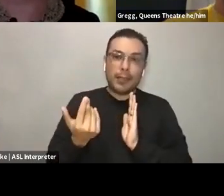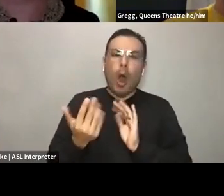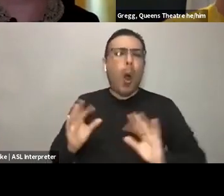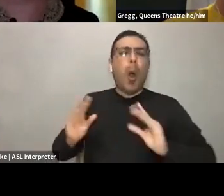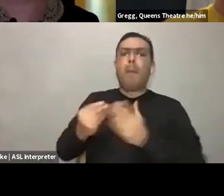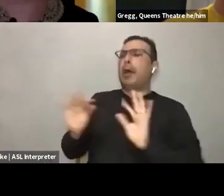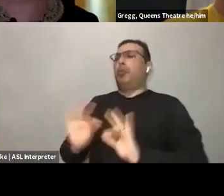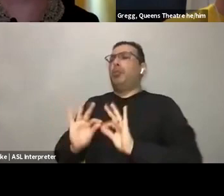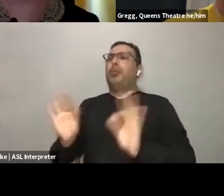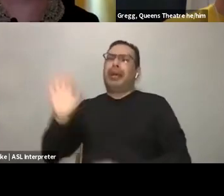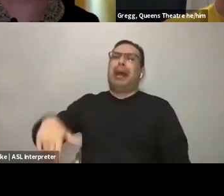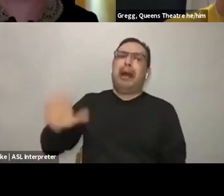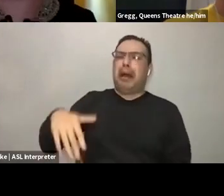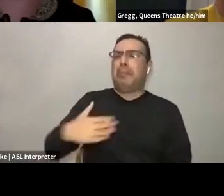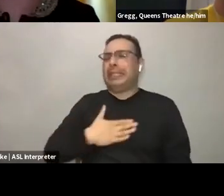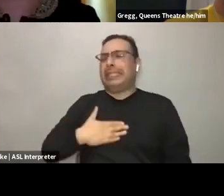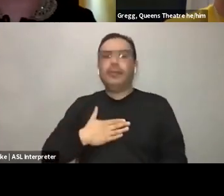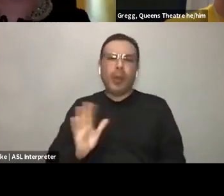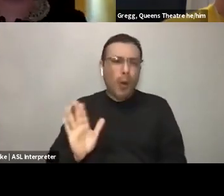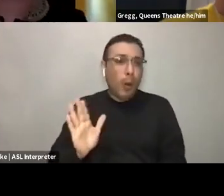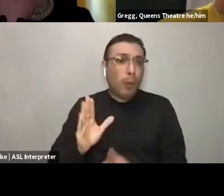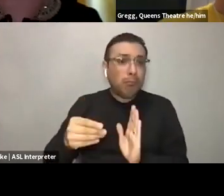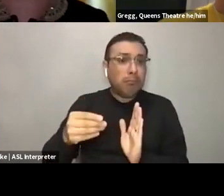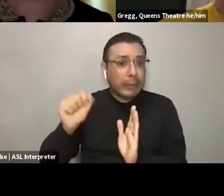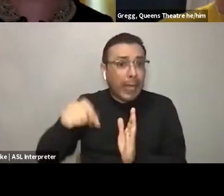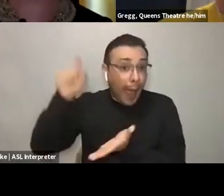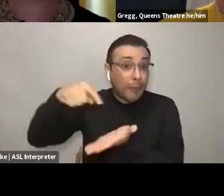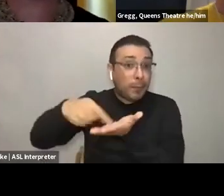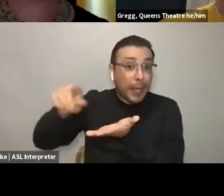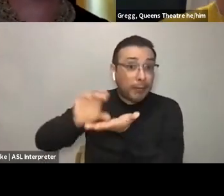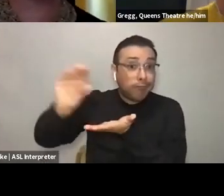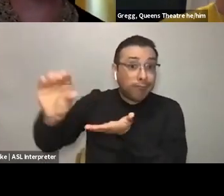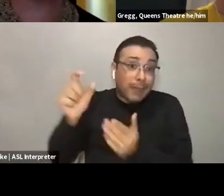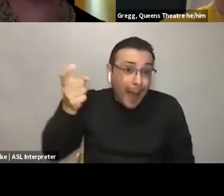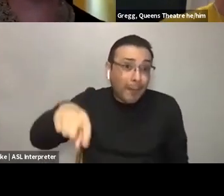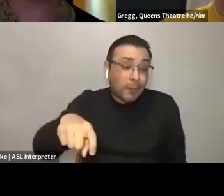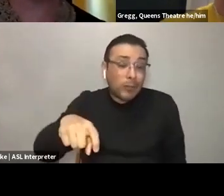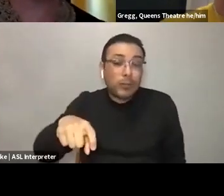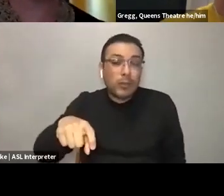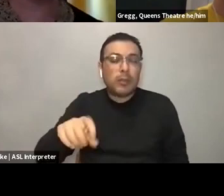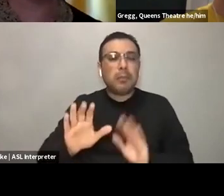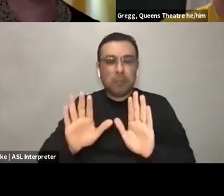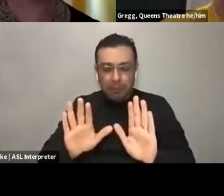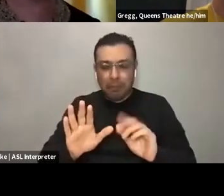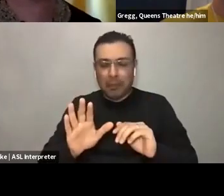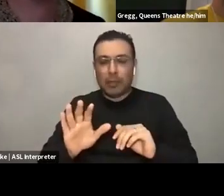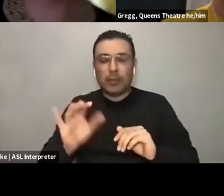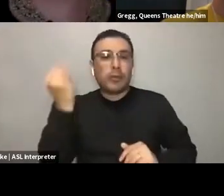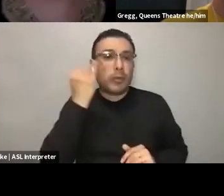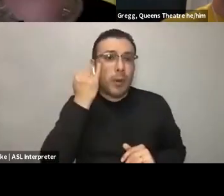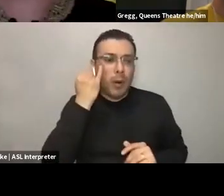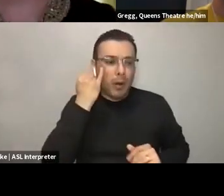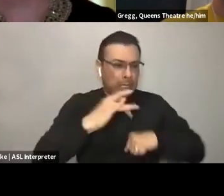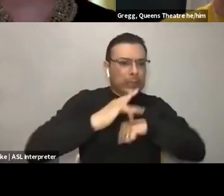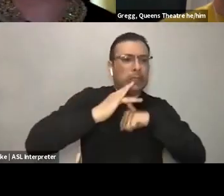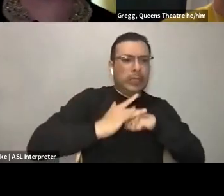minimize that or anything like that. These things do cost money, but you know, we spend so much, I think we can spend so much time, energy, and effort talking about the cost